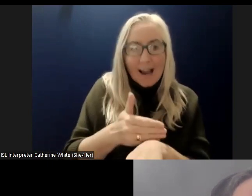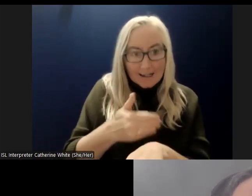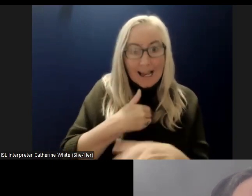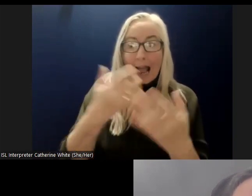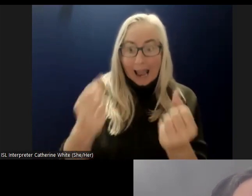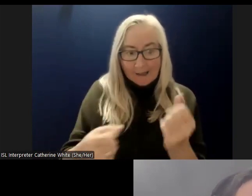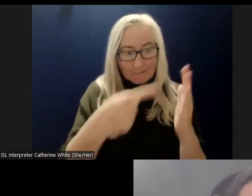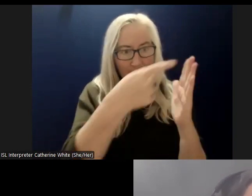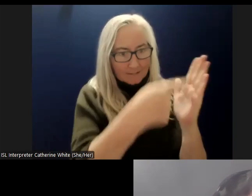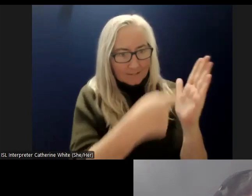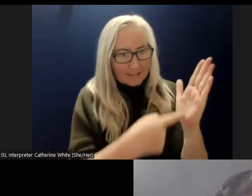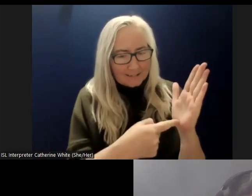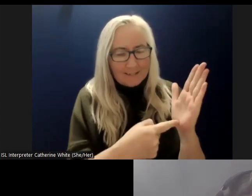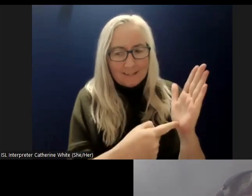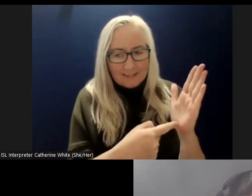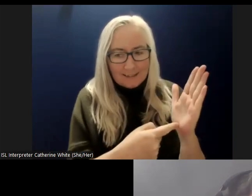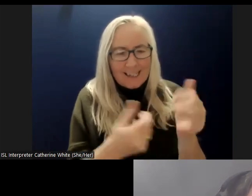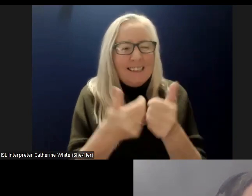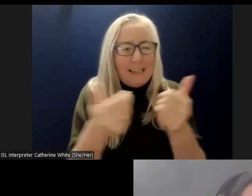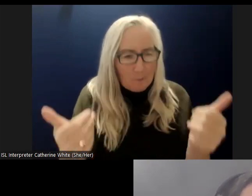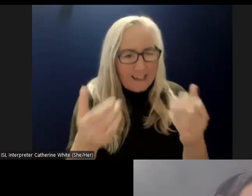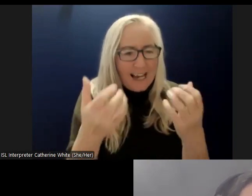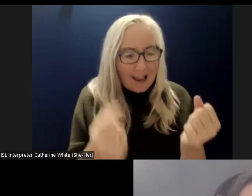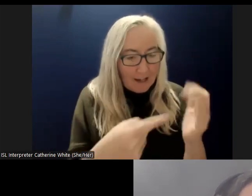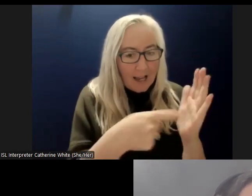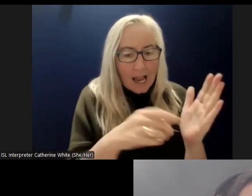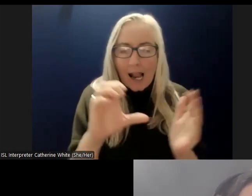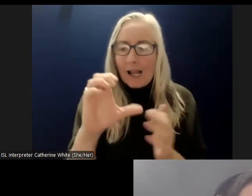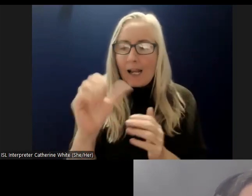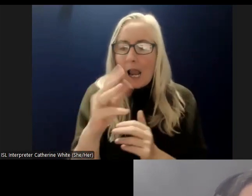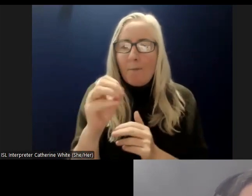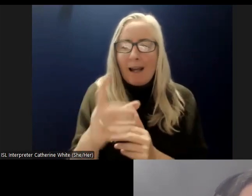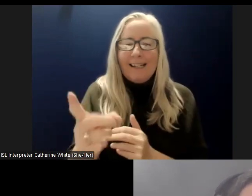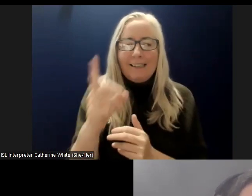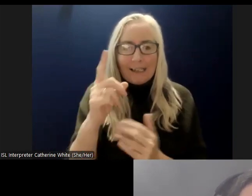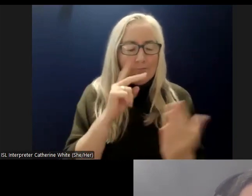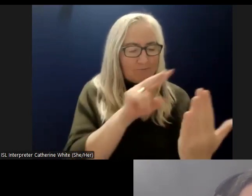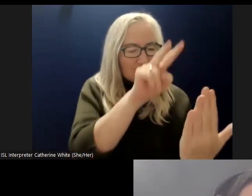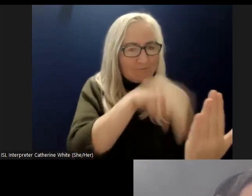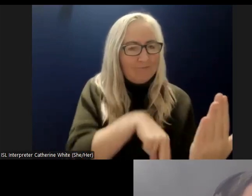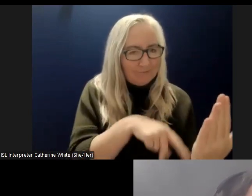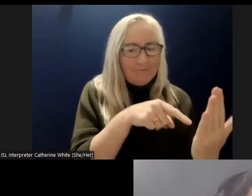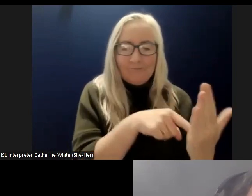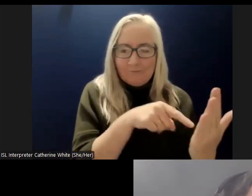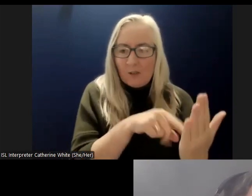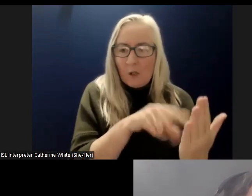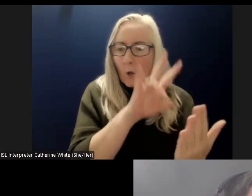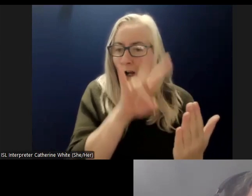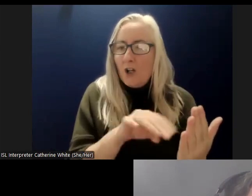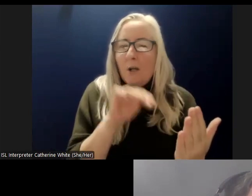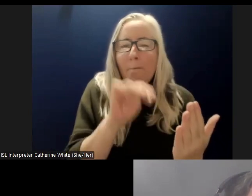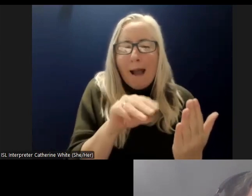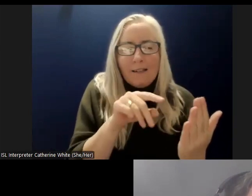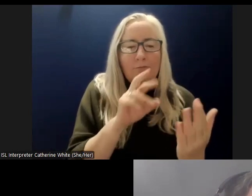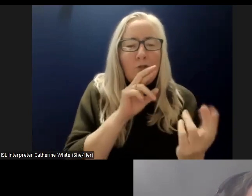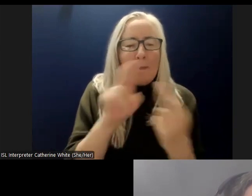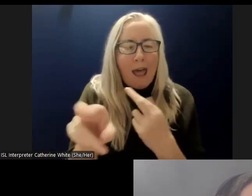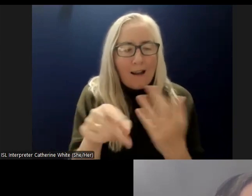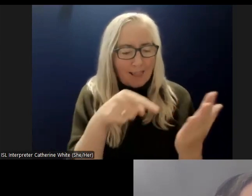those separately, and Carmel's had a chance to look at those as well, so she may respond to them